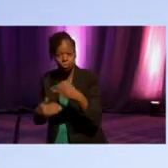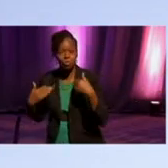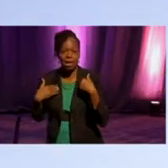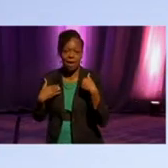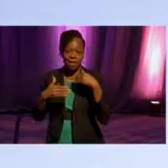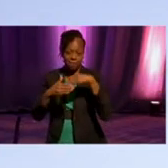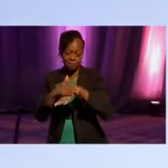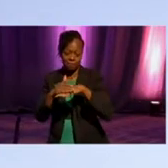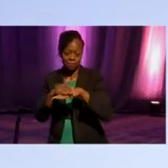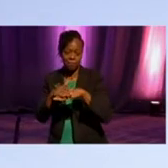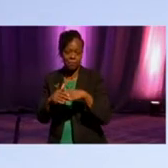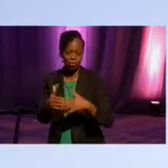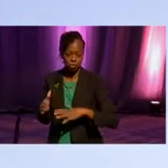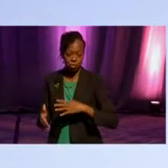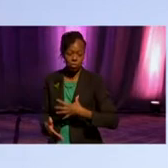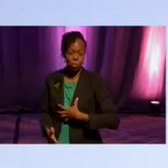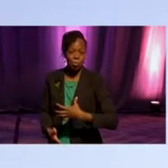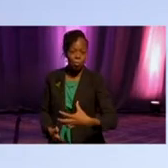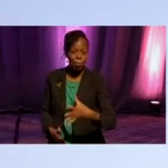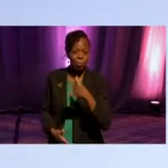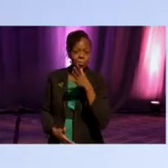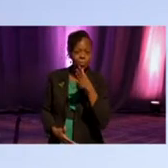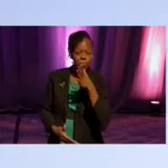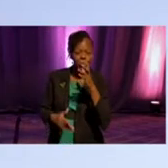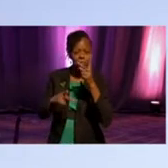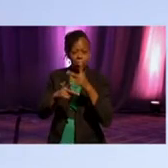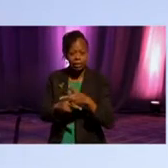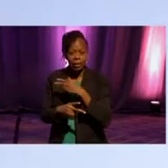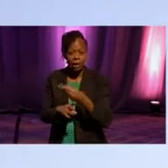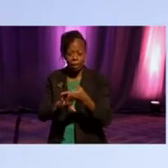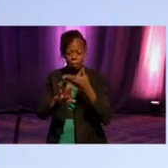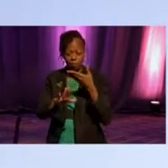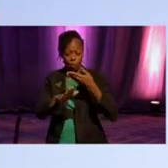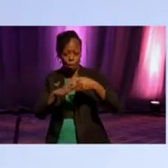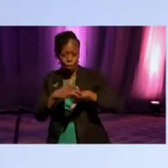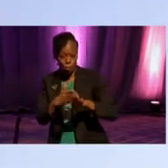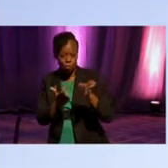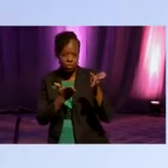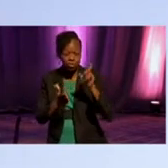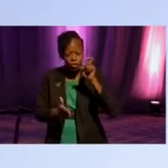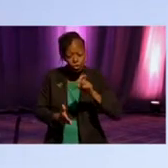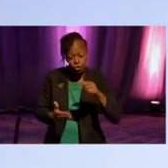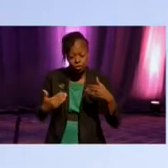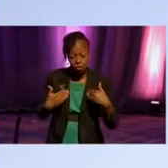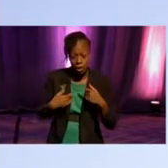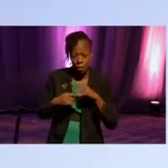care and the prenatal services that they should have. And